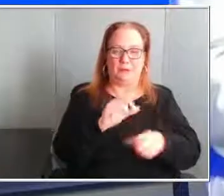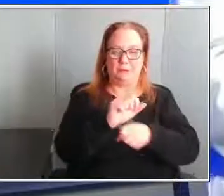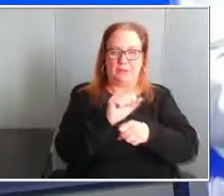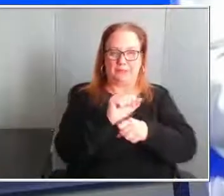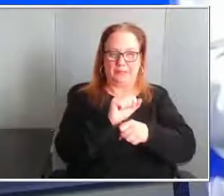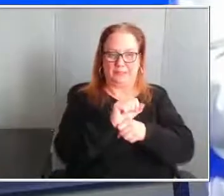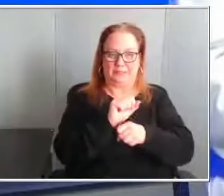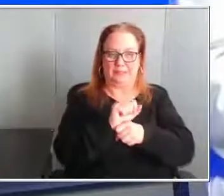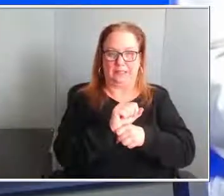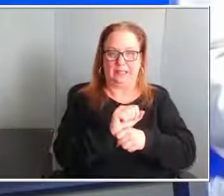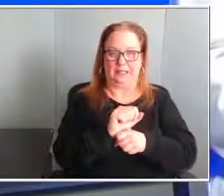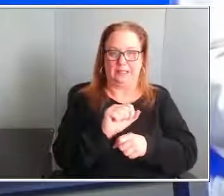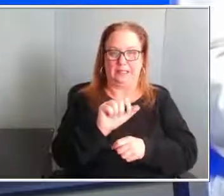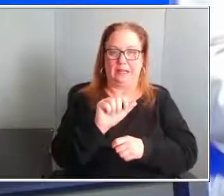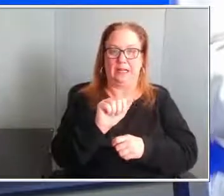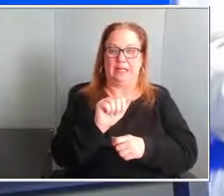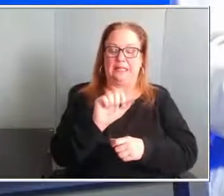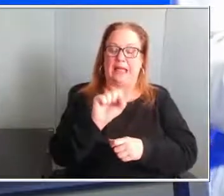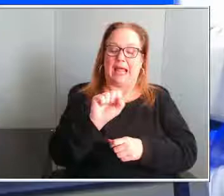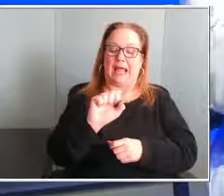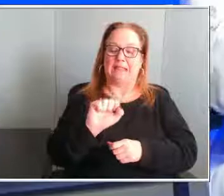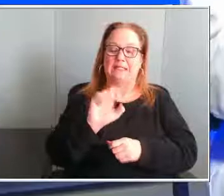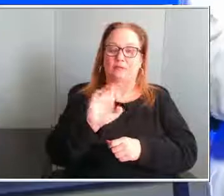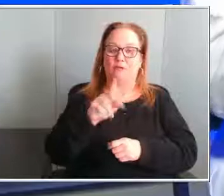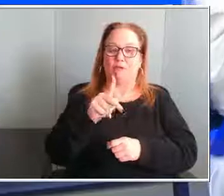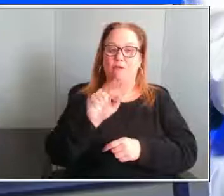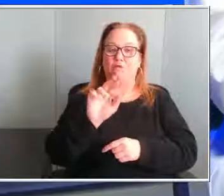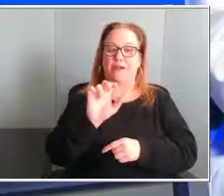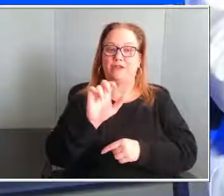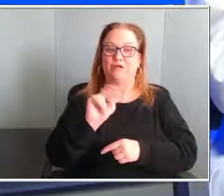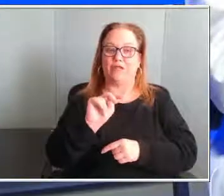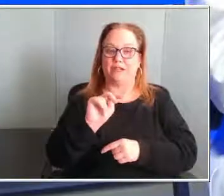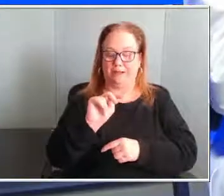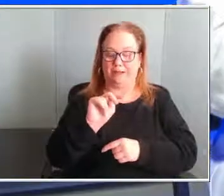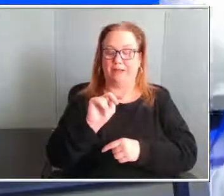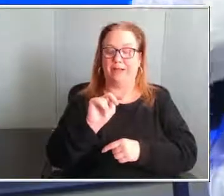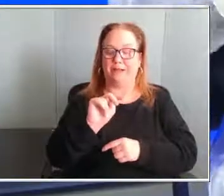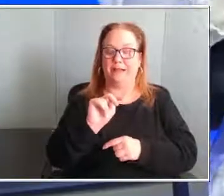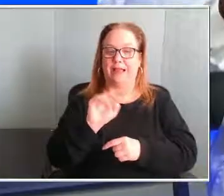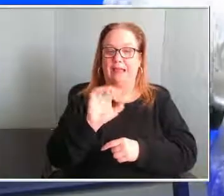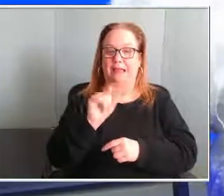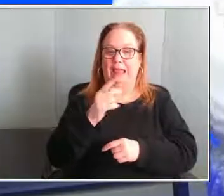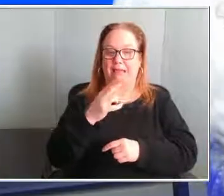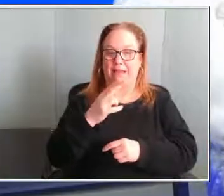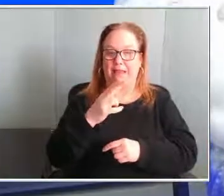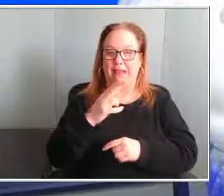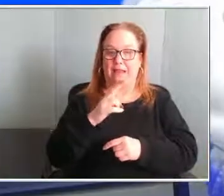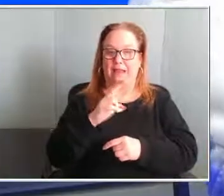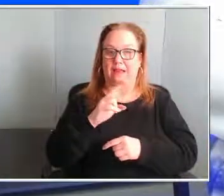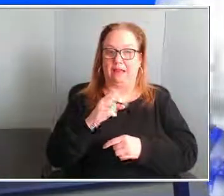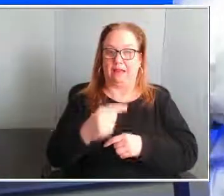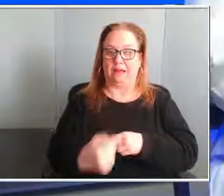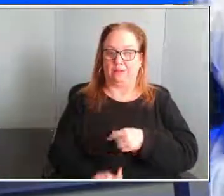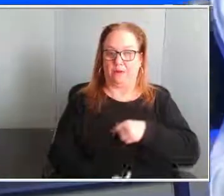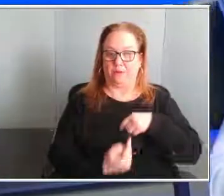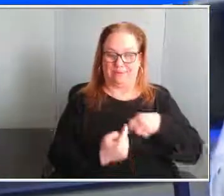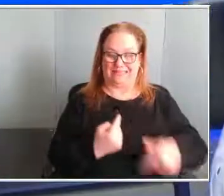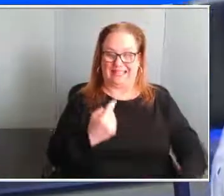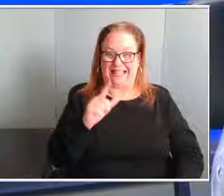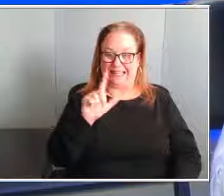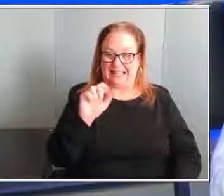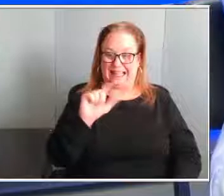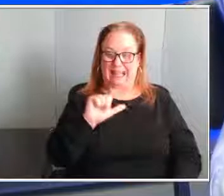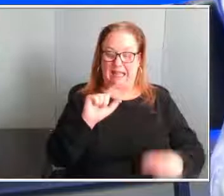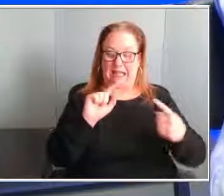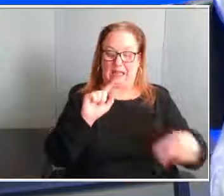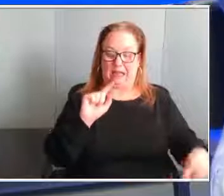called an aspiration catheter. In Mr. Augustine's case, I ran it from the artery in his leg all the way